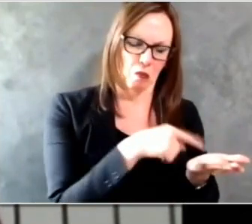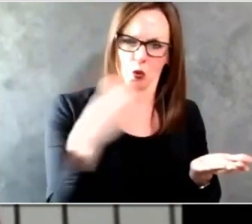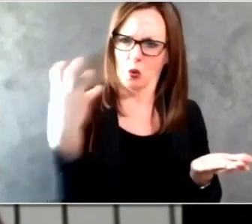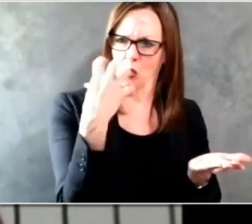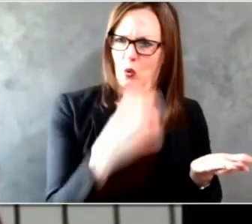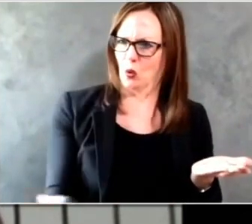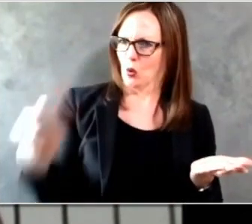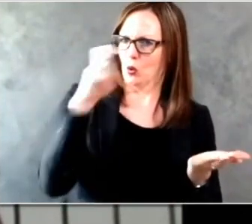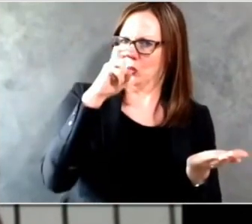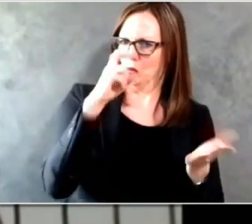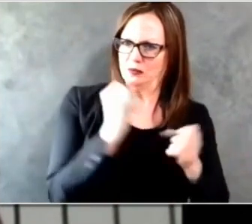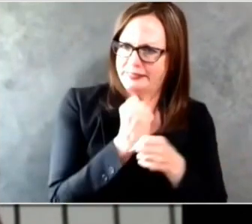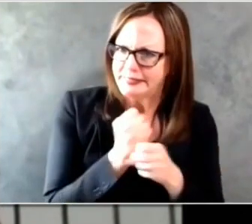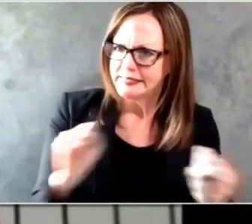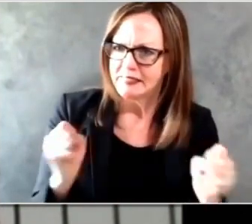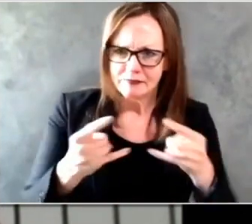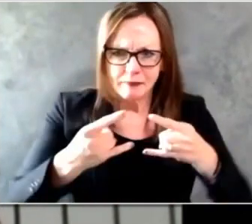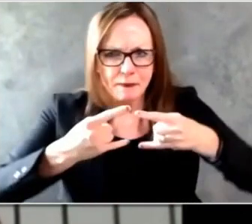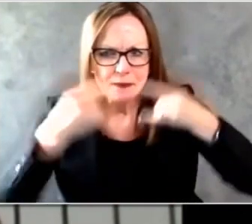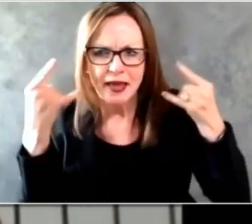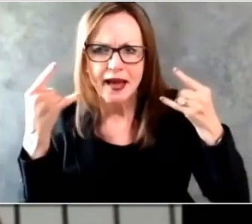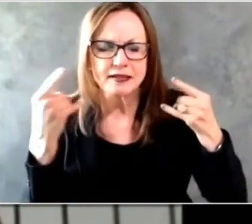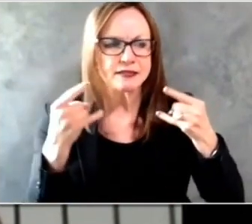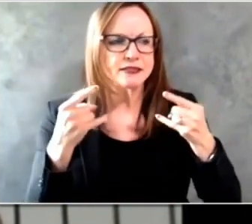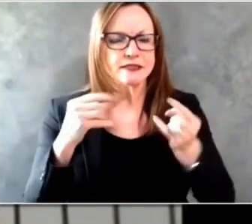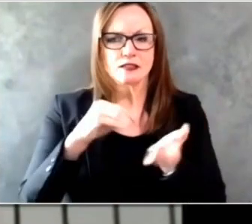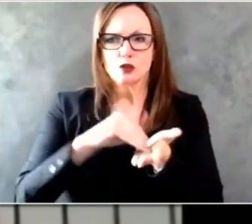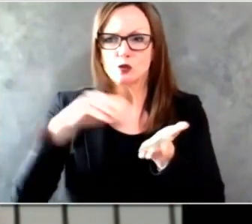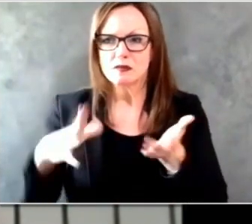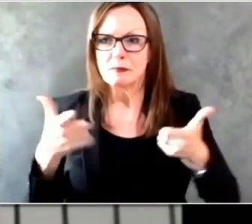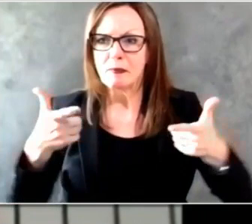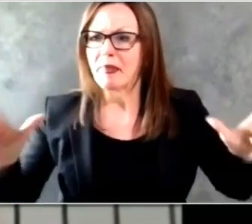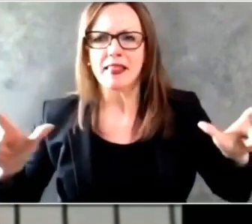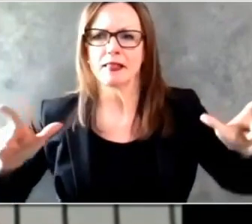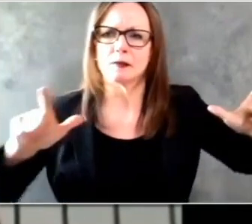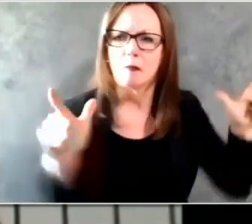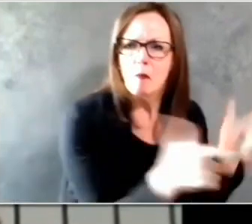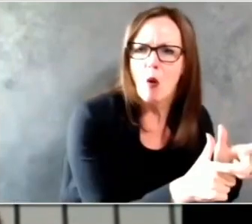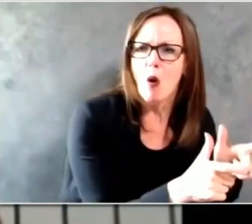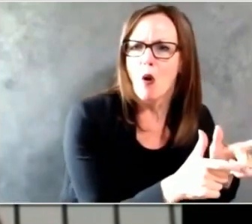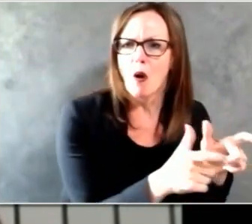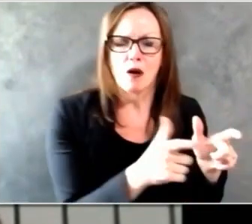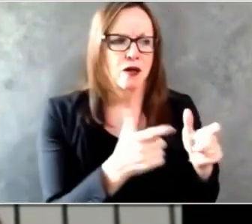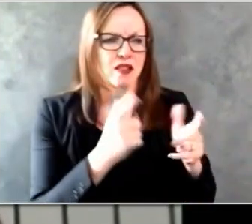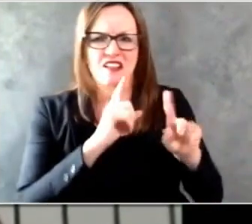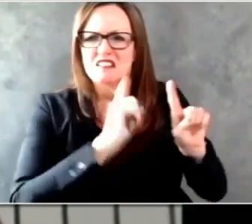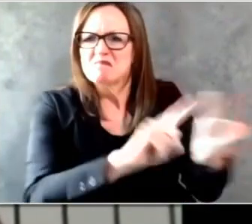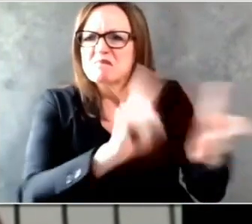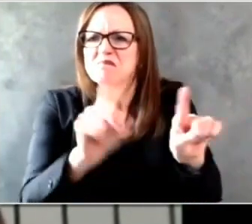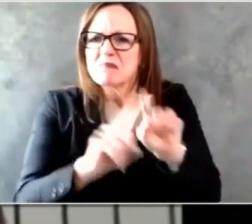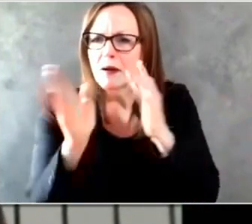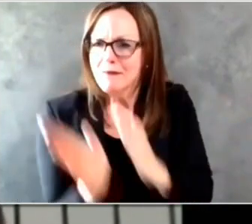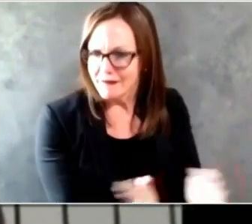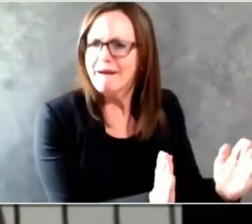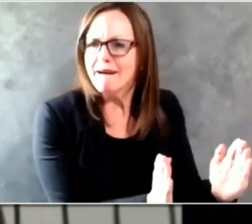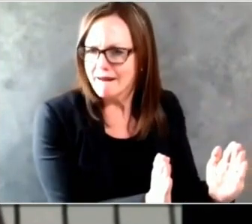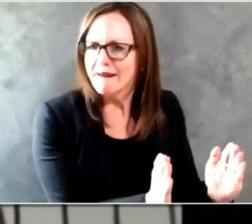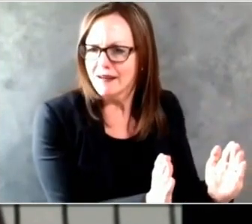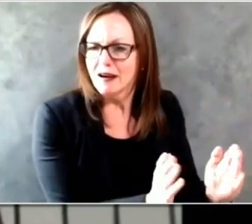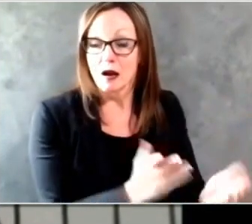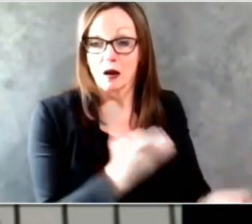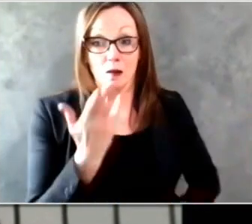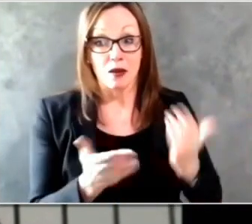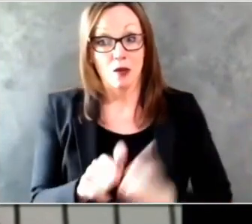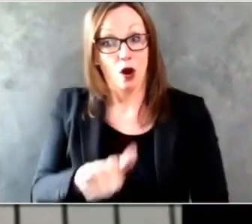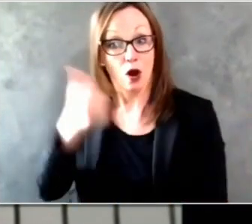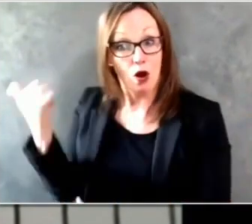know, we obviously are going to need to, you know, pay close attention this fall and, you know, make decisions